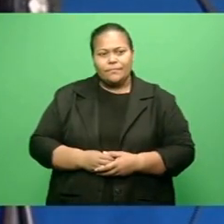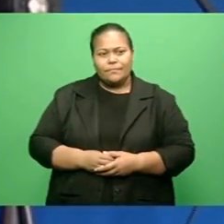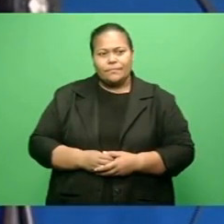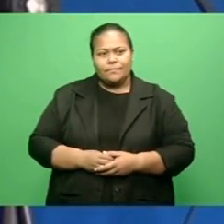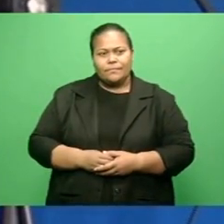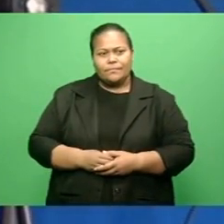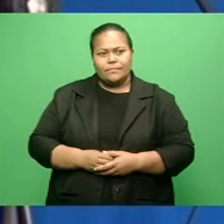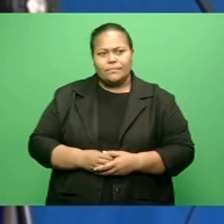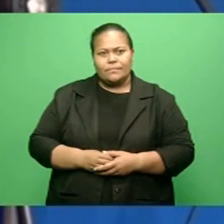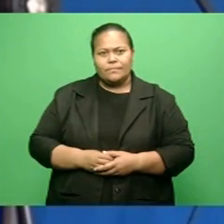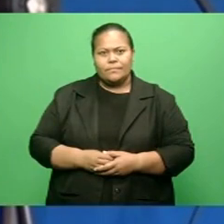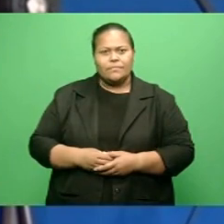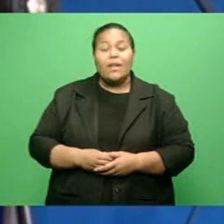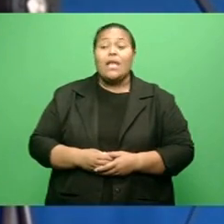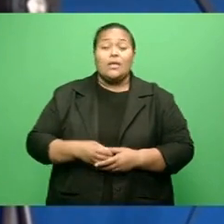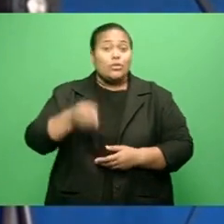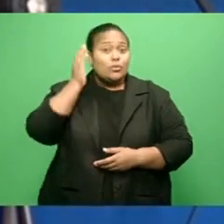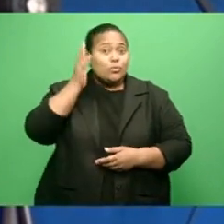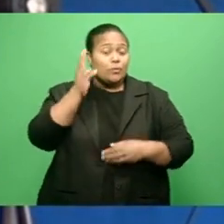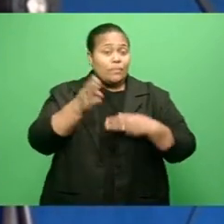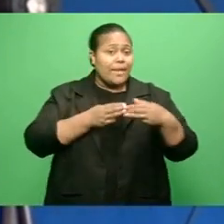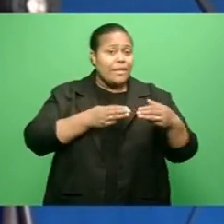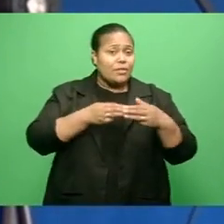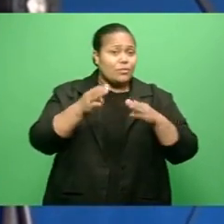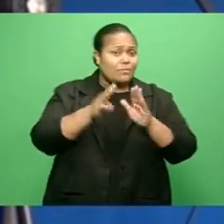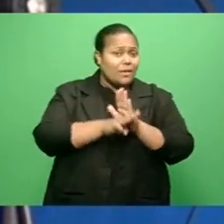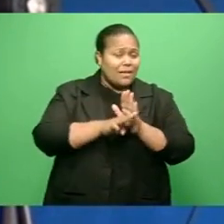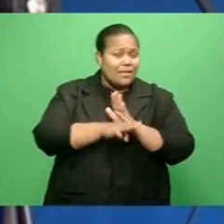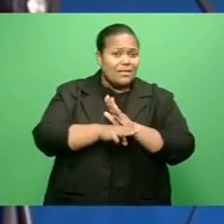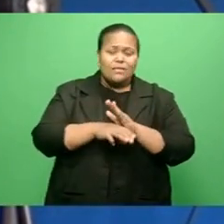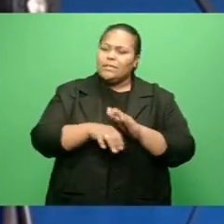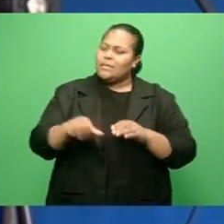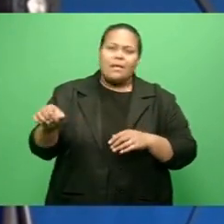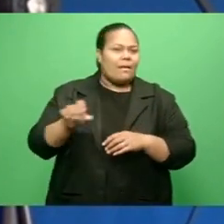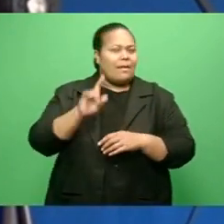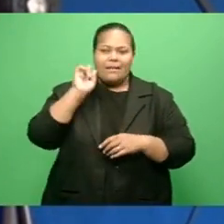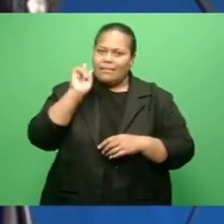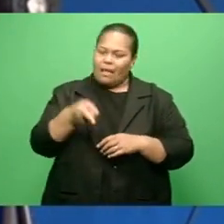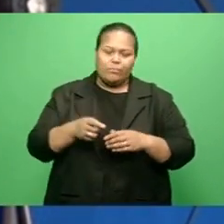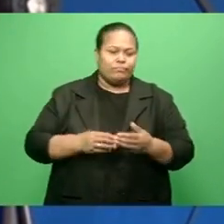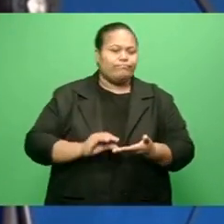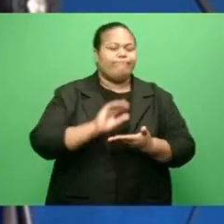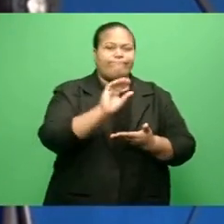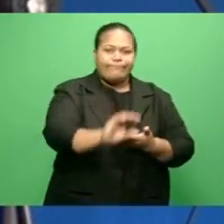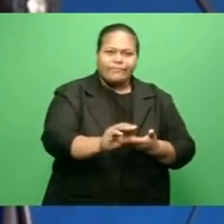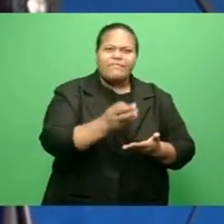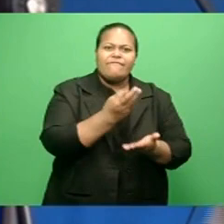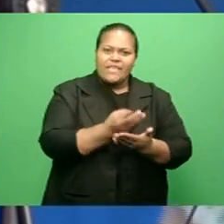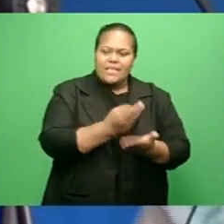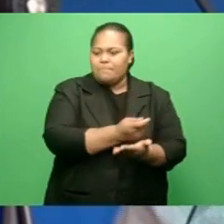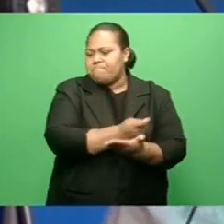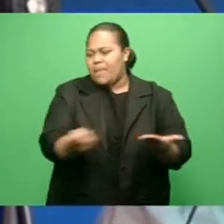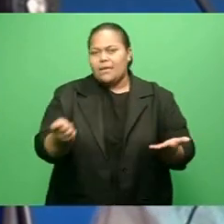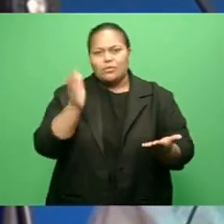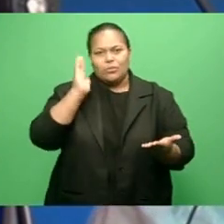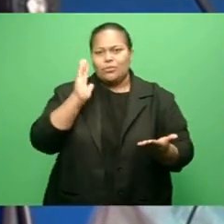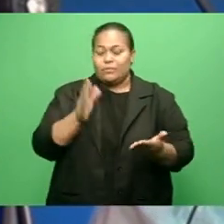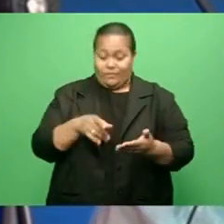any management or schools to levy any form of school fees on our children. For this financial year, we are